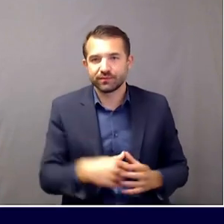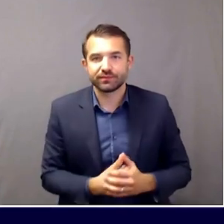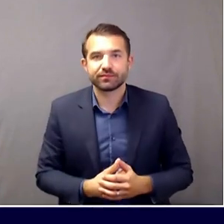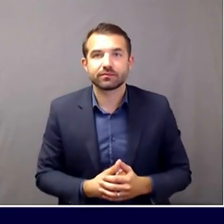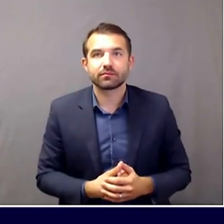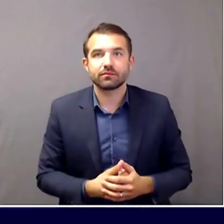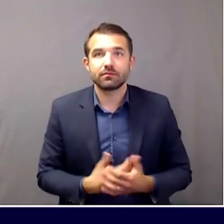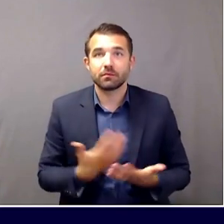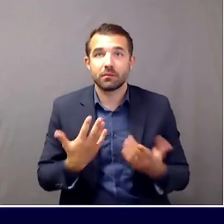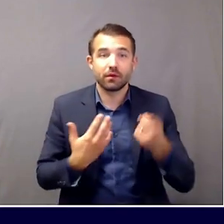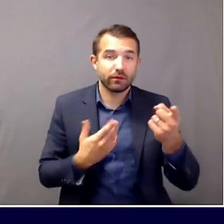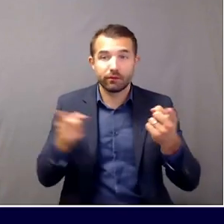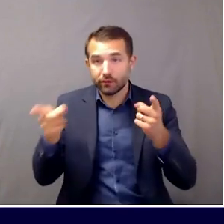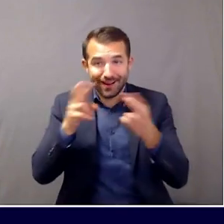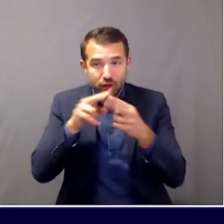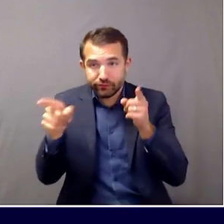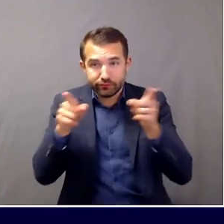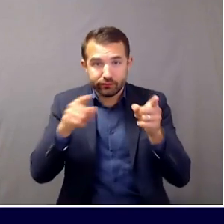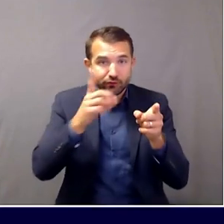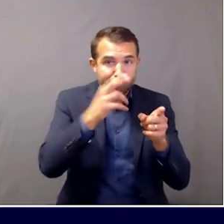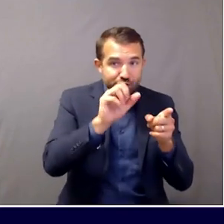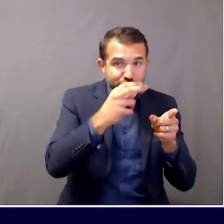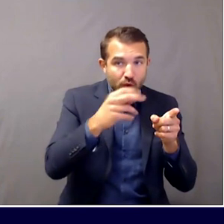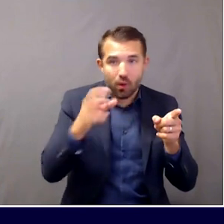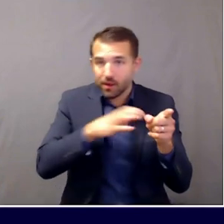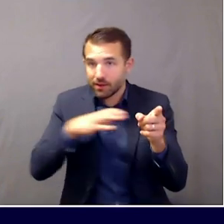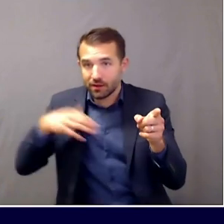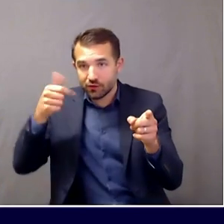Lambrou, it's kind of a two-part. One,